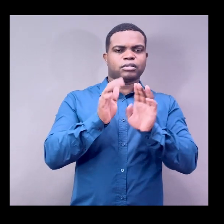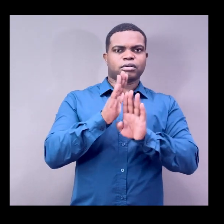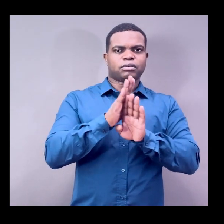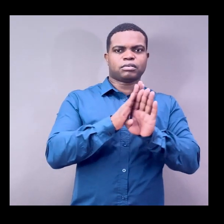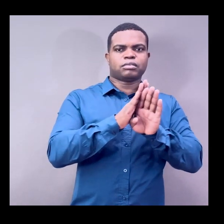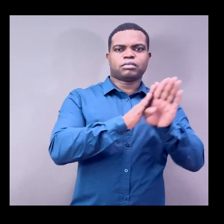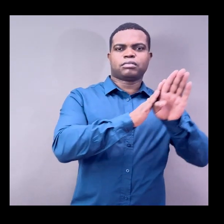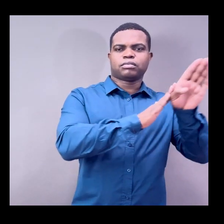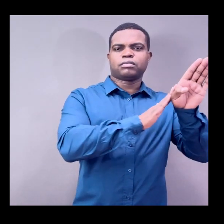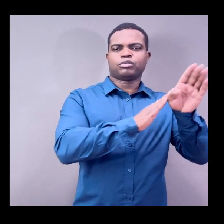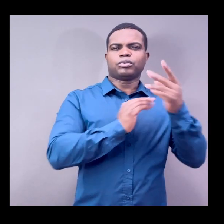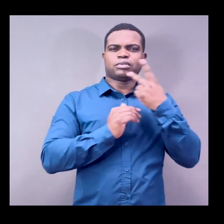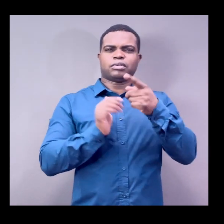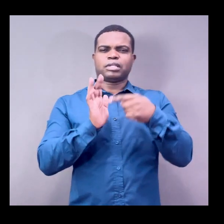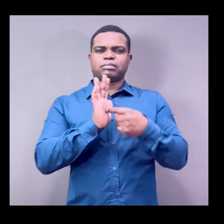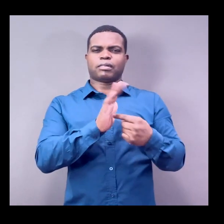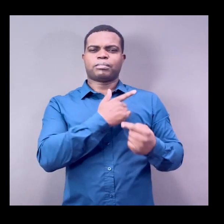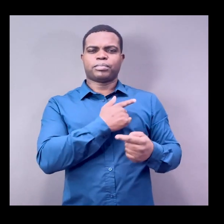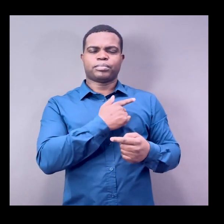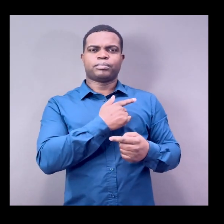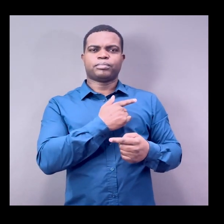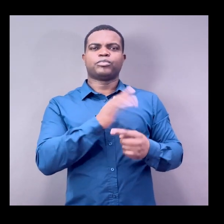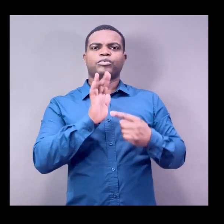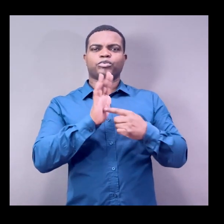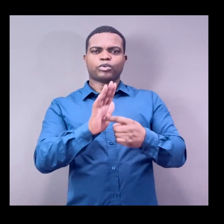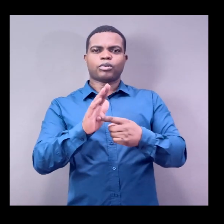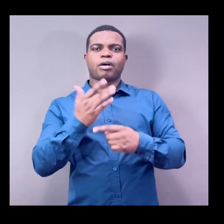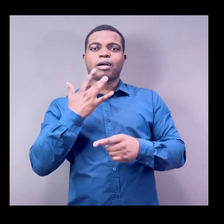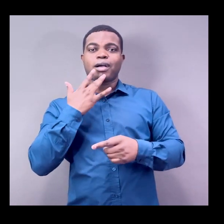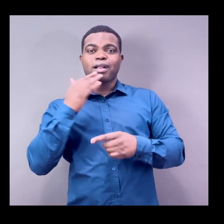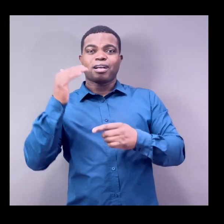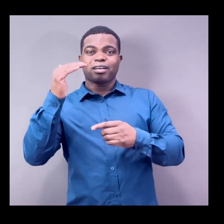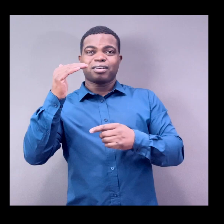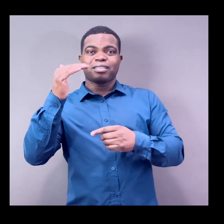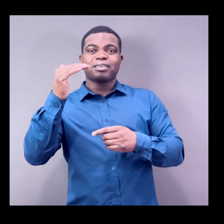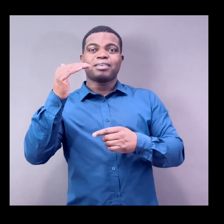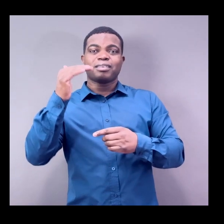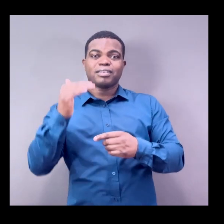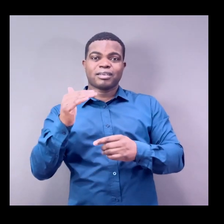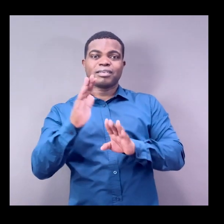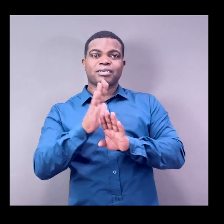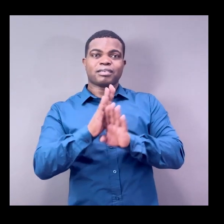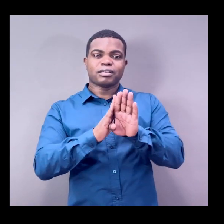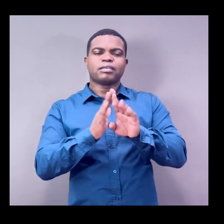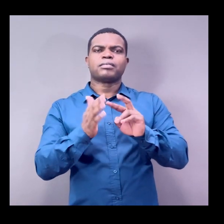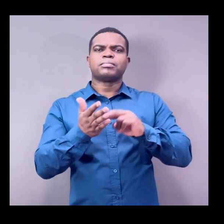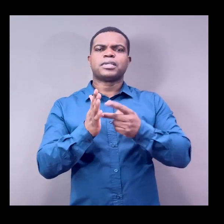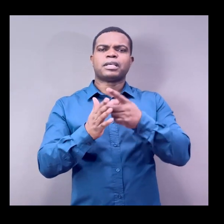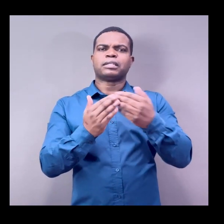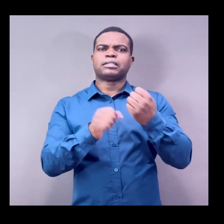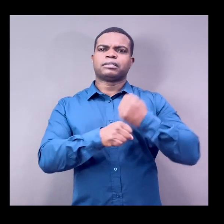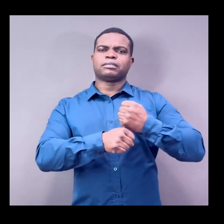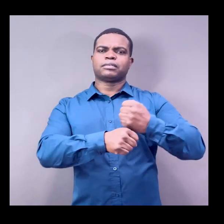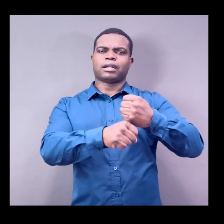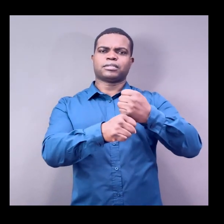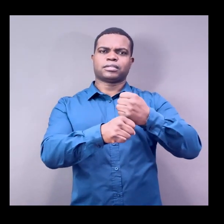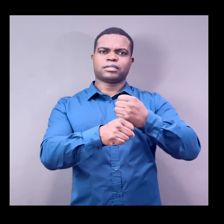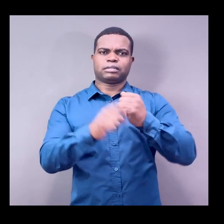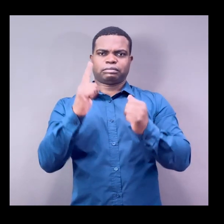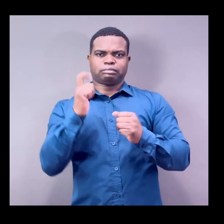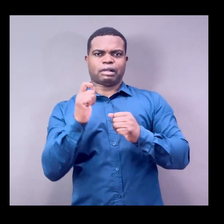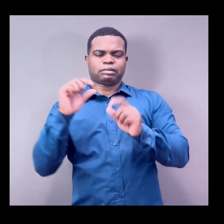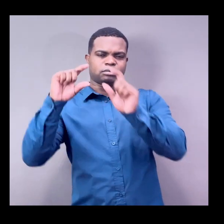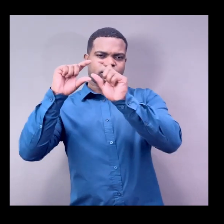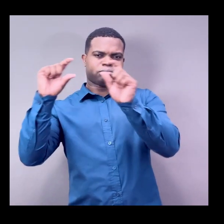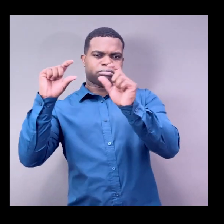at this is an example. Here it is showing that the task, which is starting